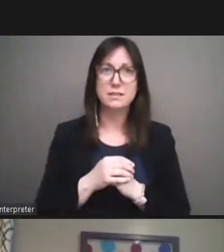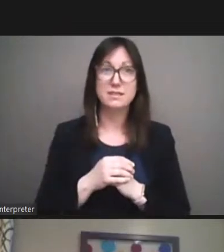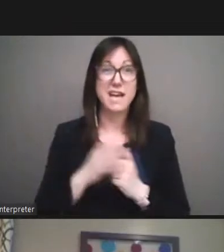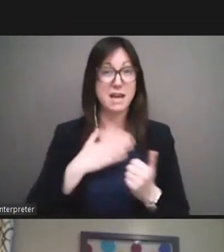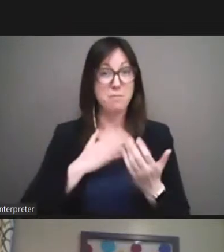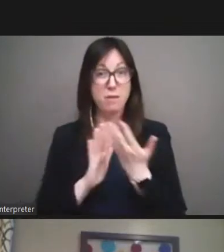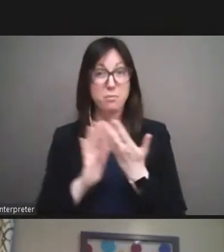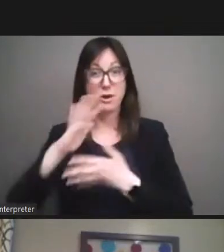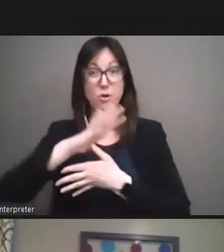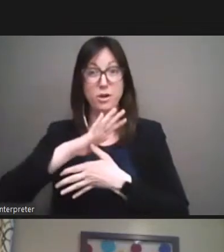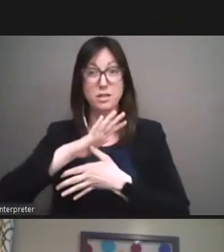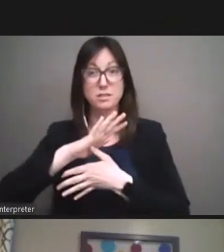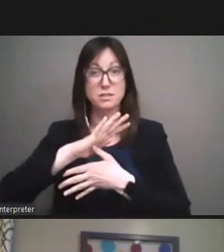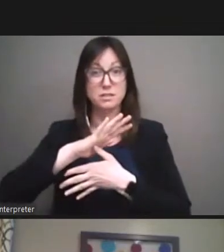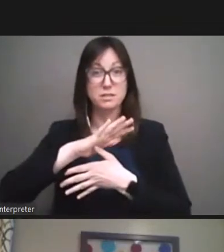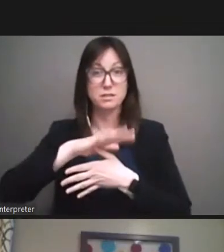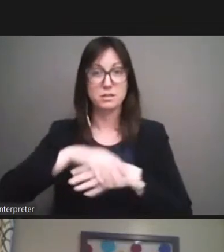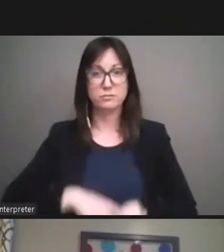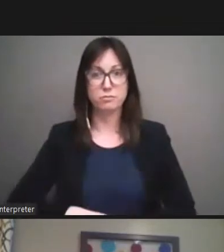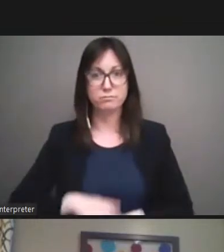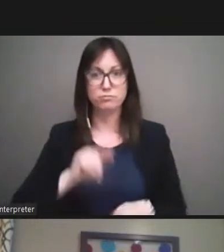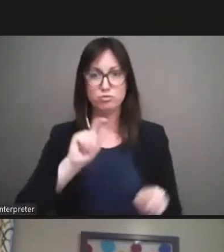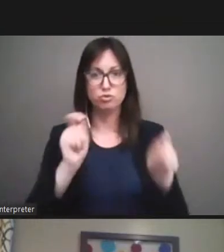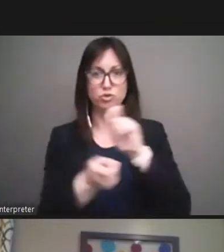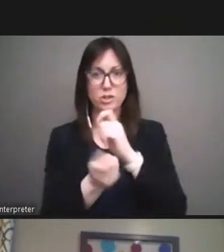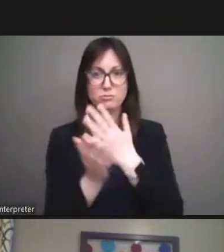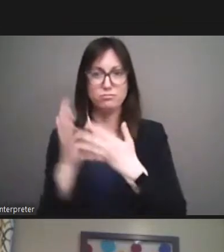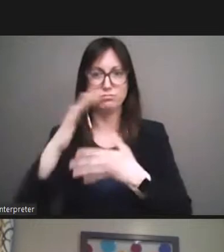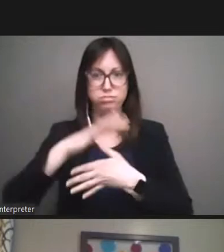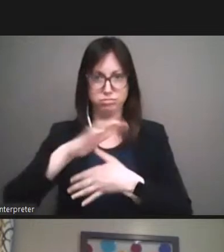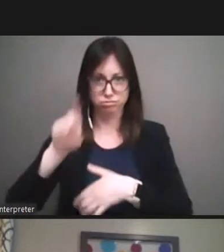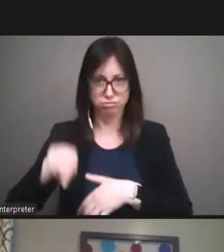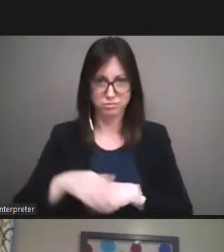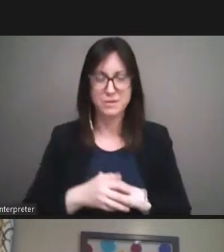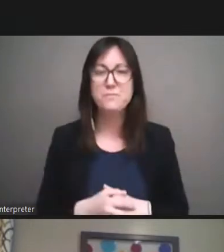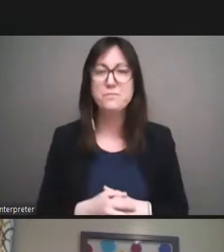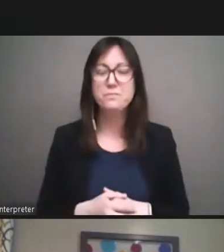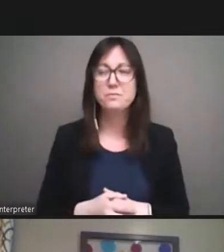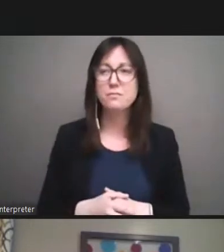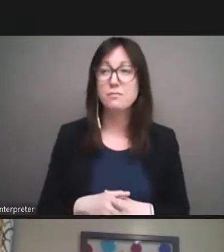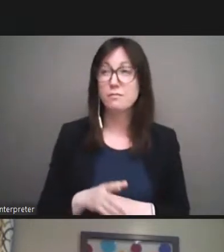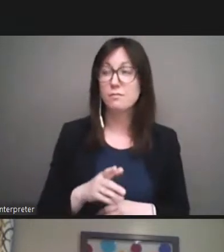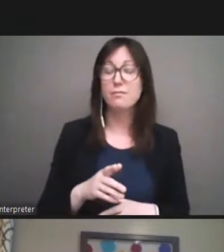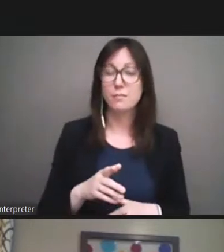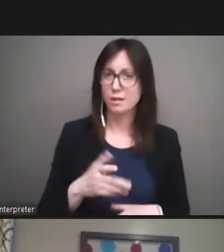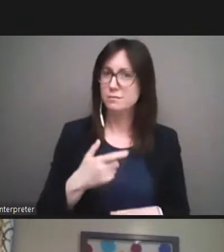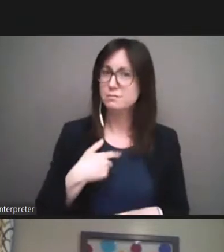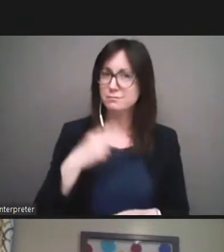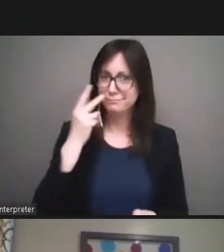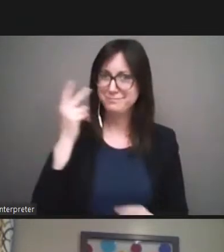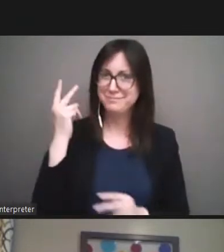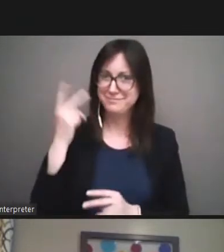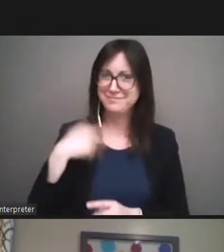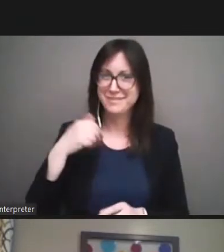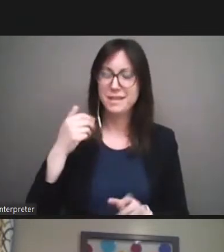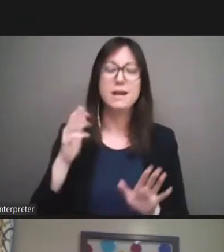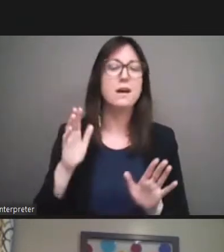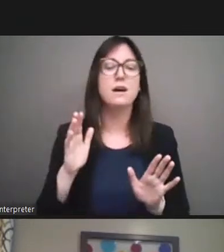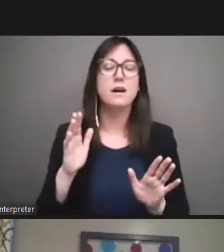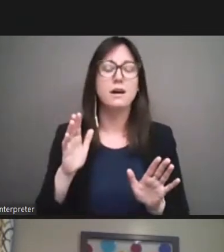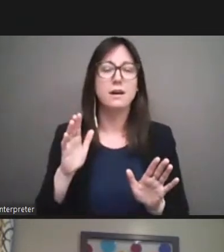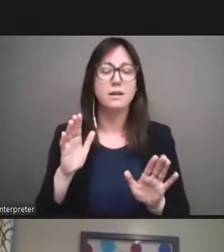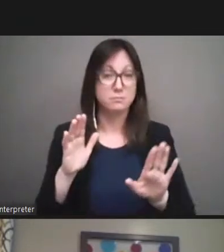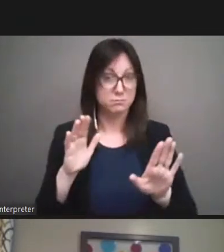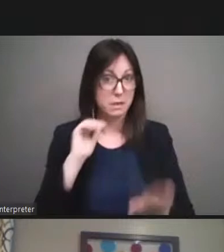reprioritization in a sense. Um, I mean, for myself, I recall I won't lie to